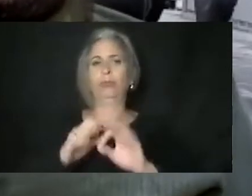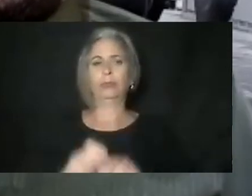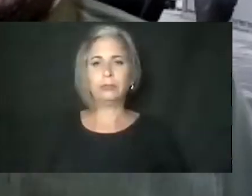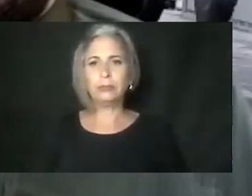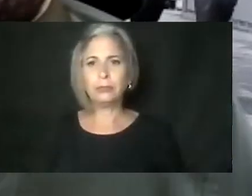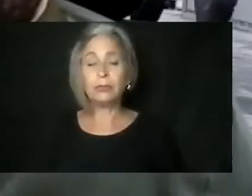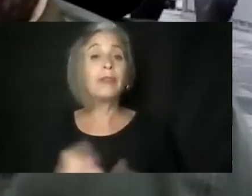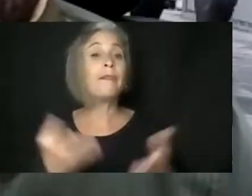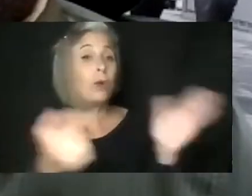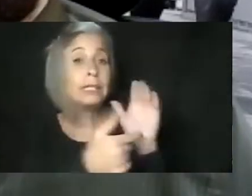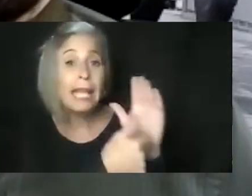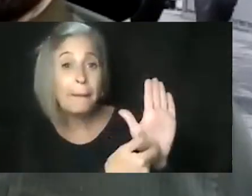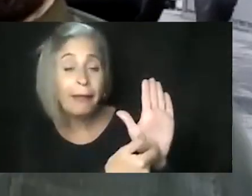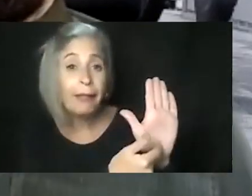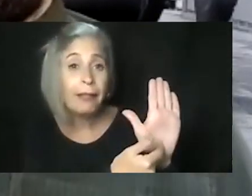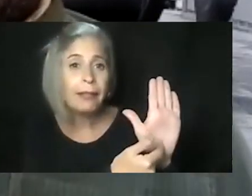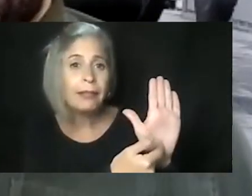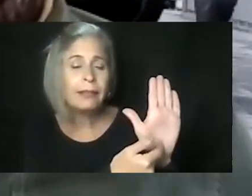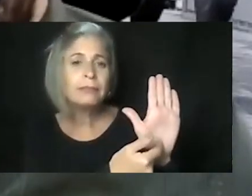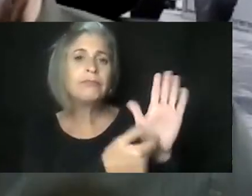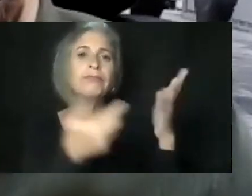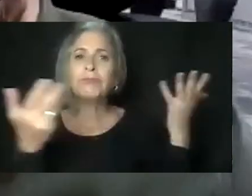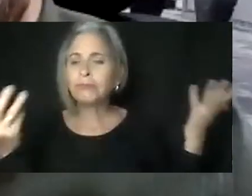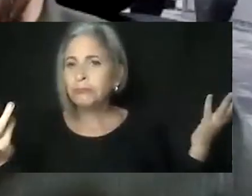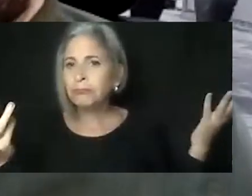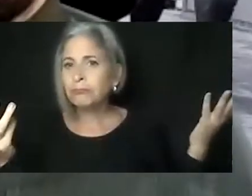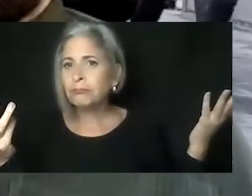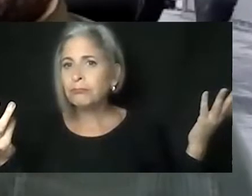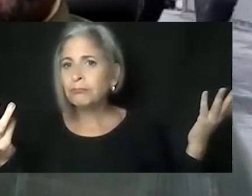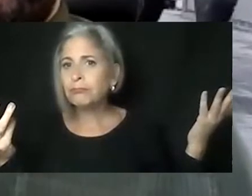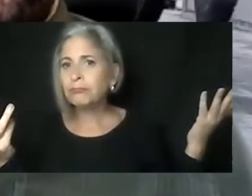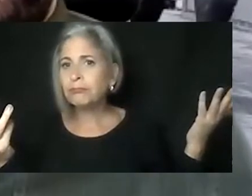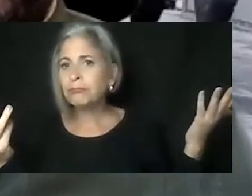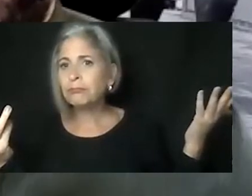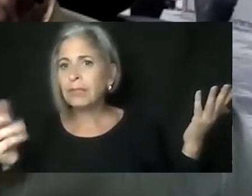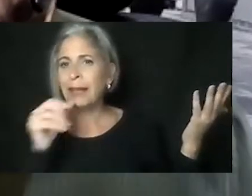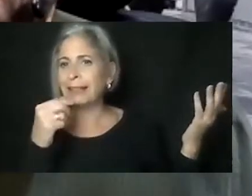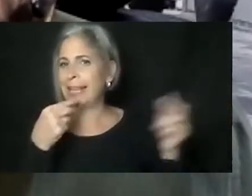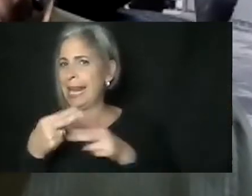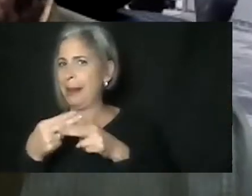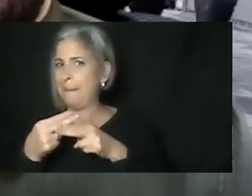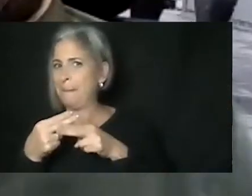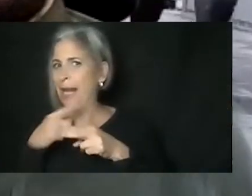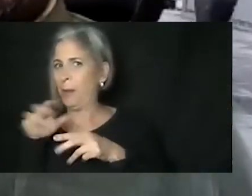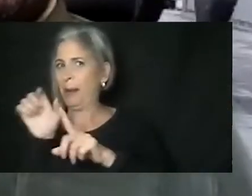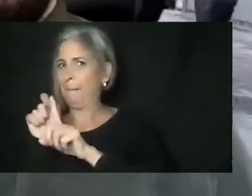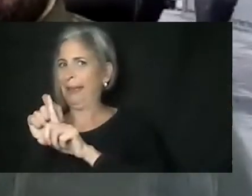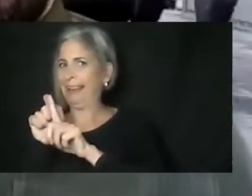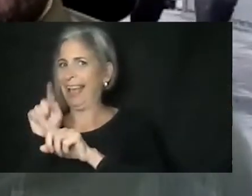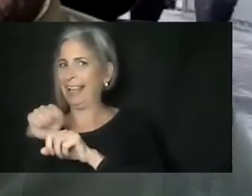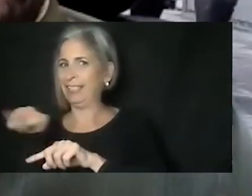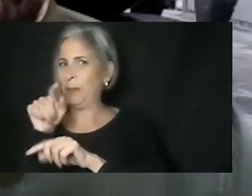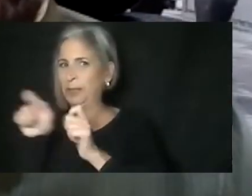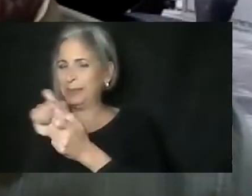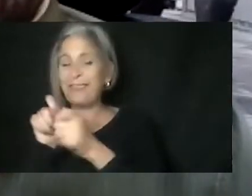Let's take the example of I won't name any names because I don't want to pick on anyone in particular,